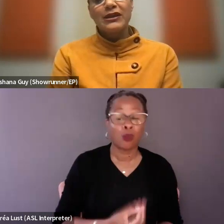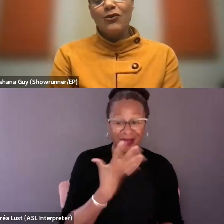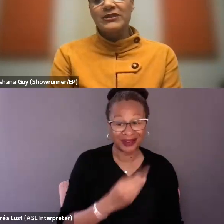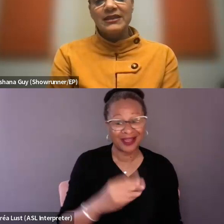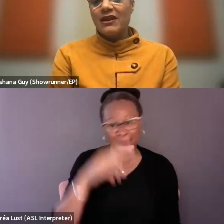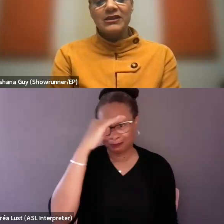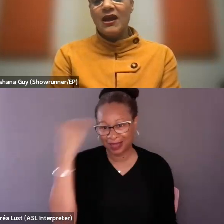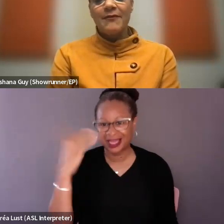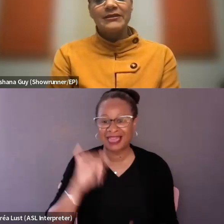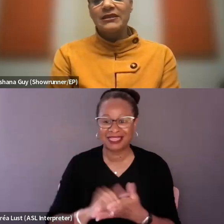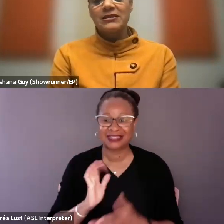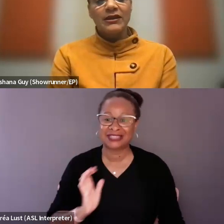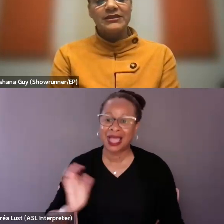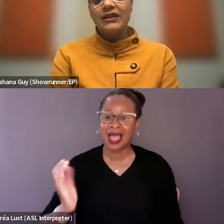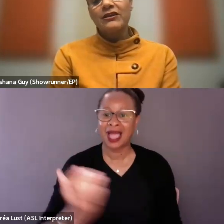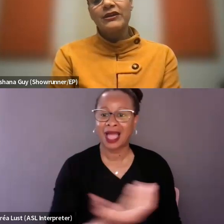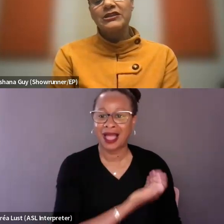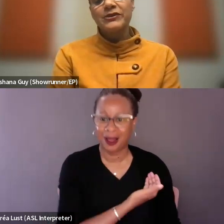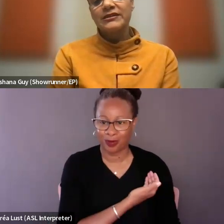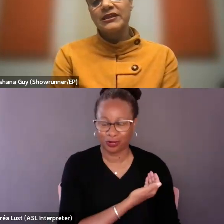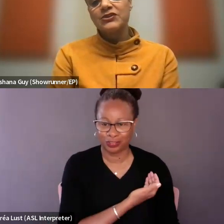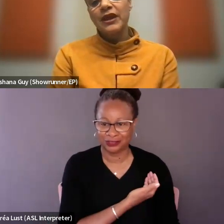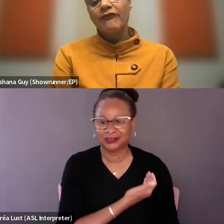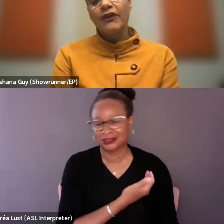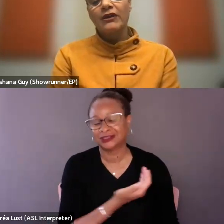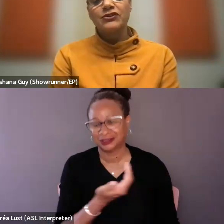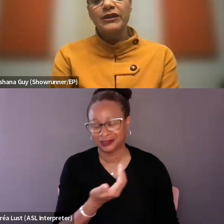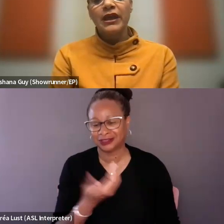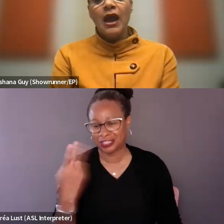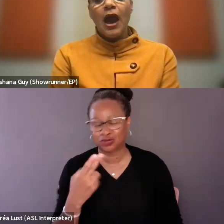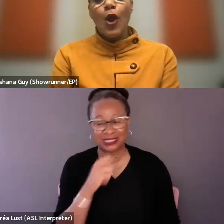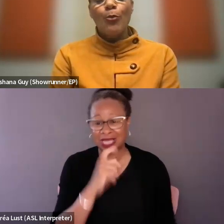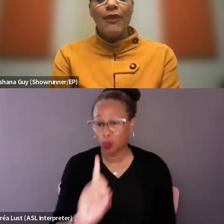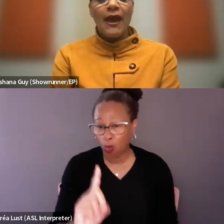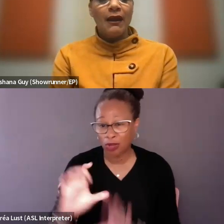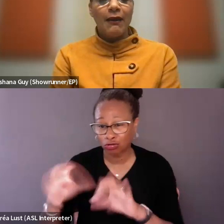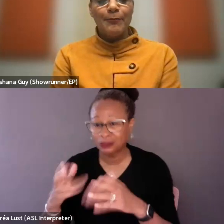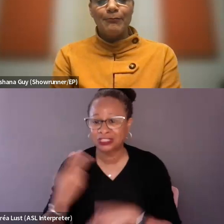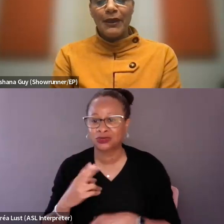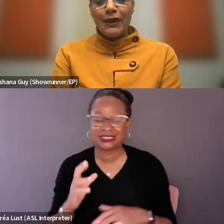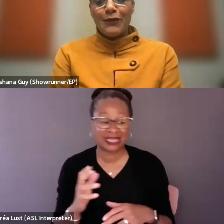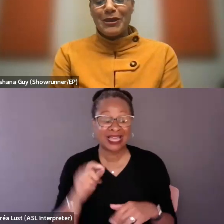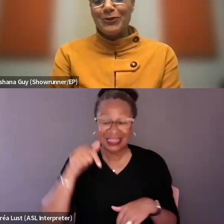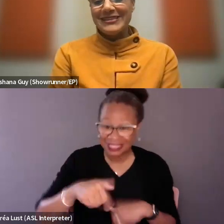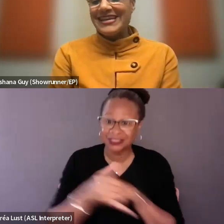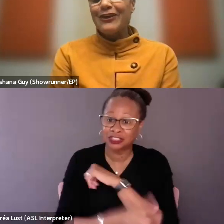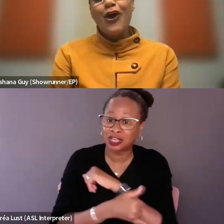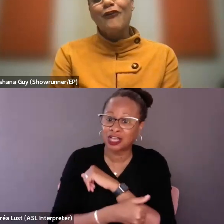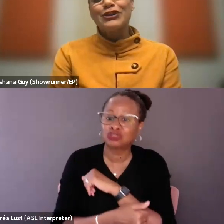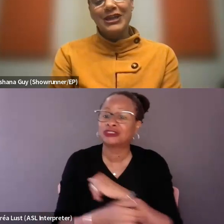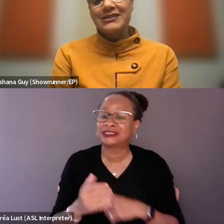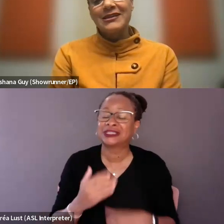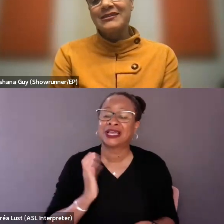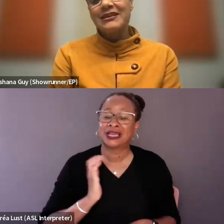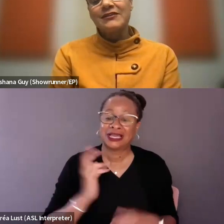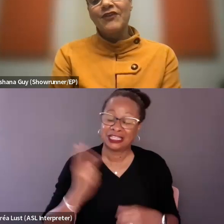history. Nicole says that all the time. It's not a singular history. It's the history of the country. I hope that people see the call